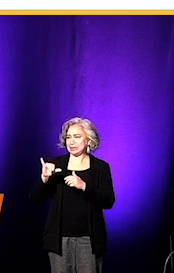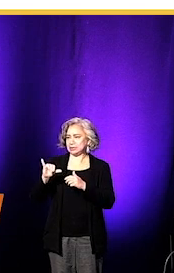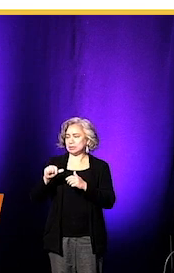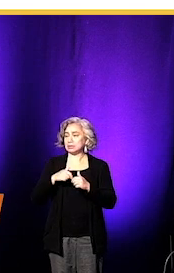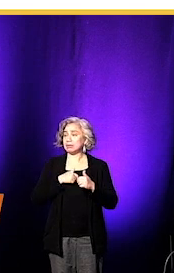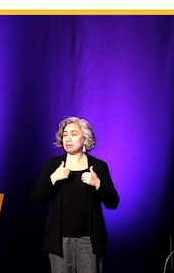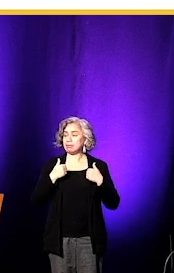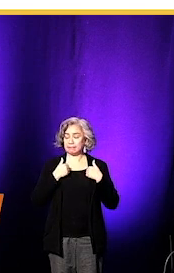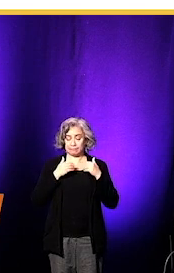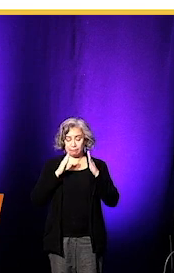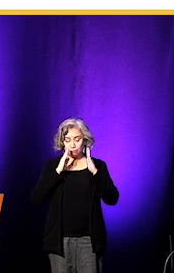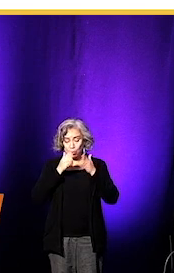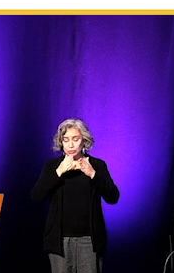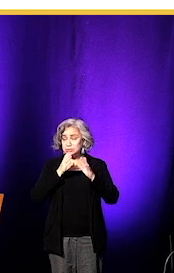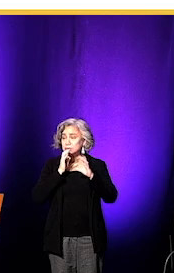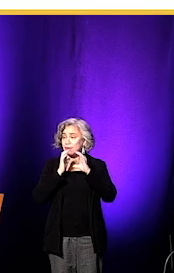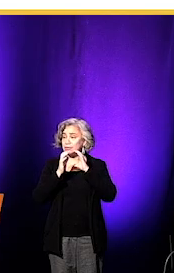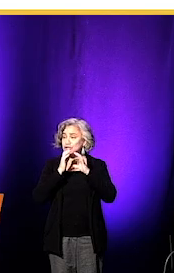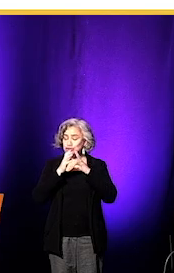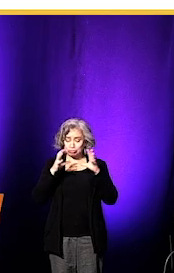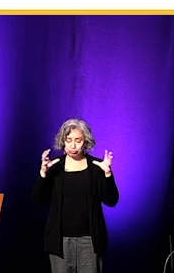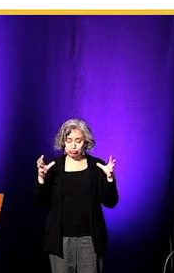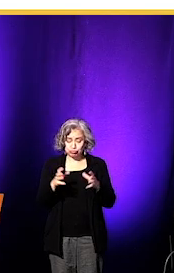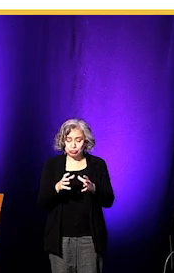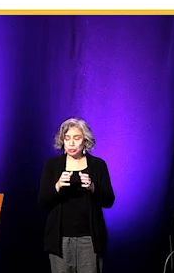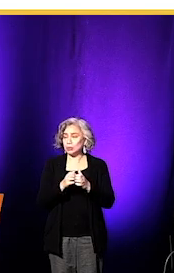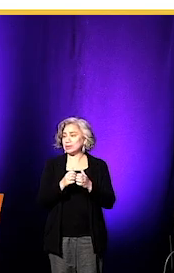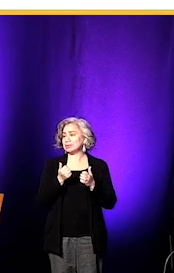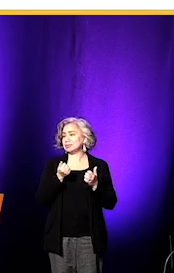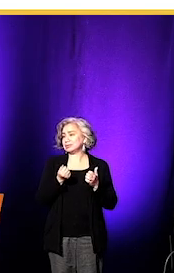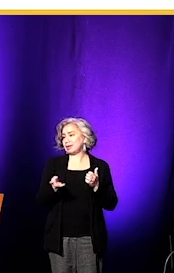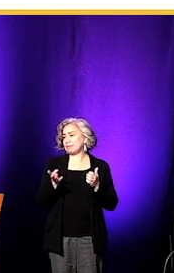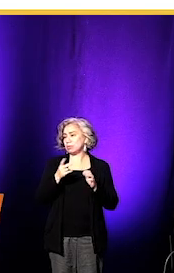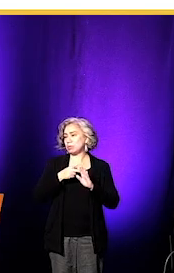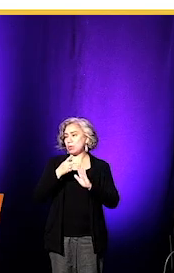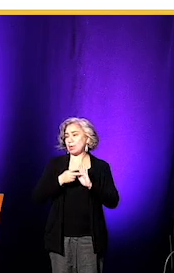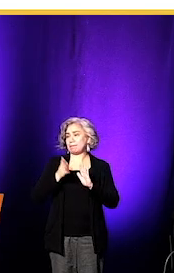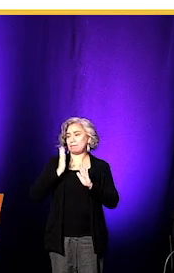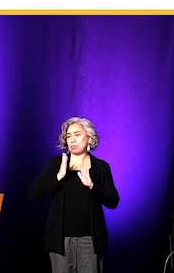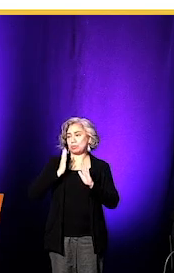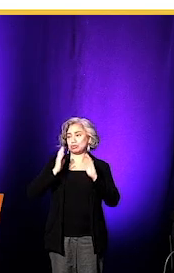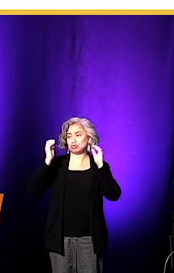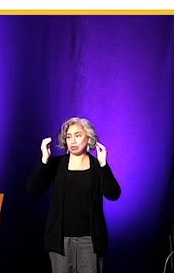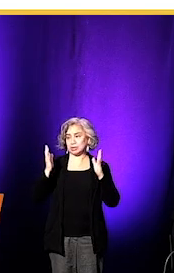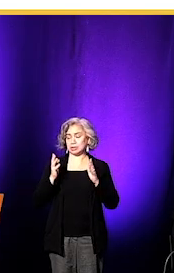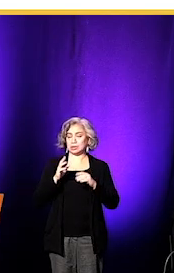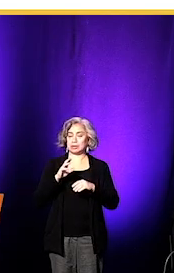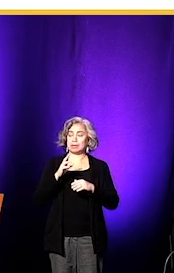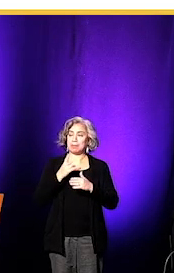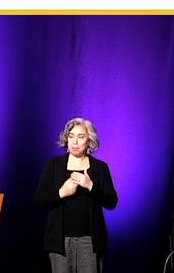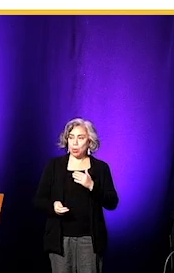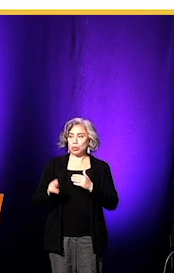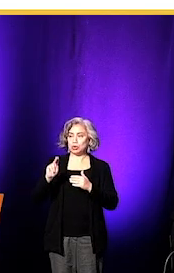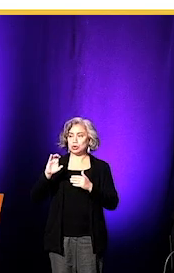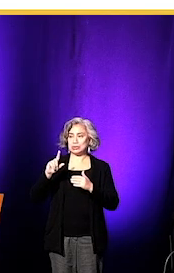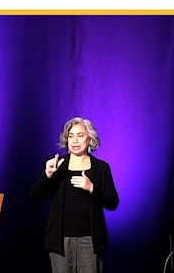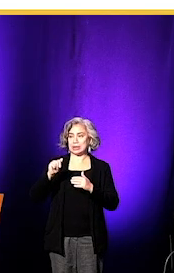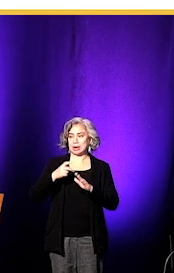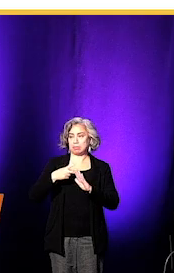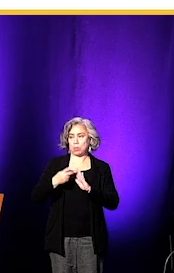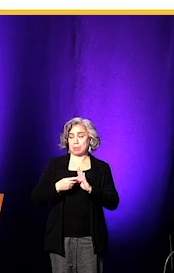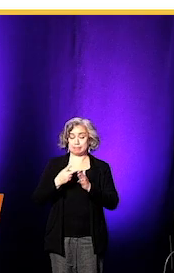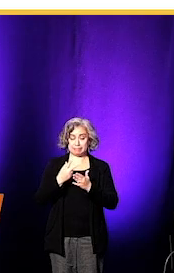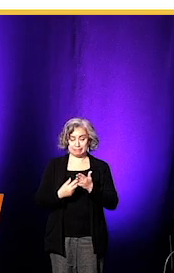a reunion of sorts with a number of the program's former instructors from both UCLA programs, as many participated